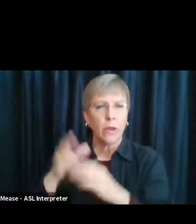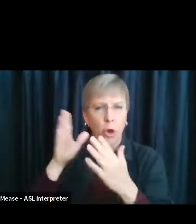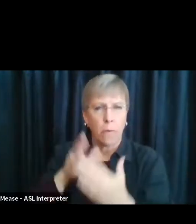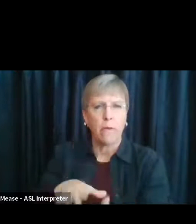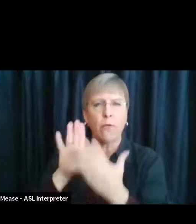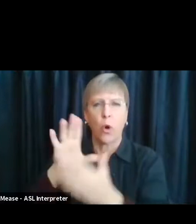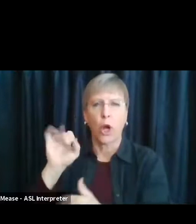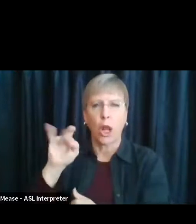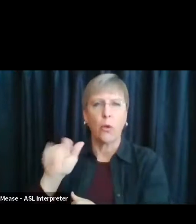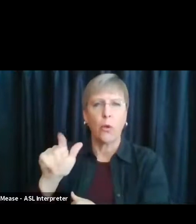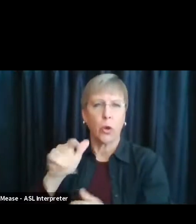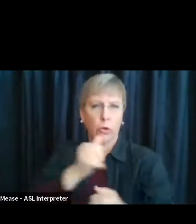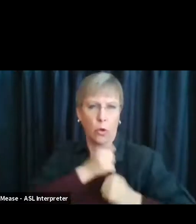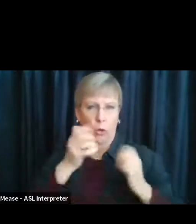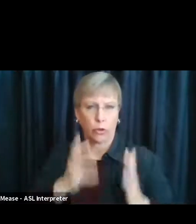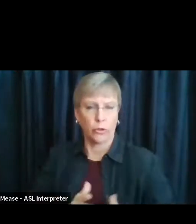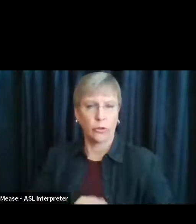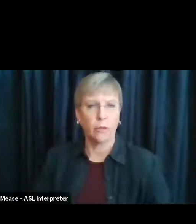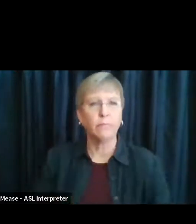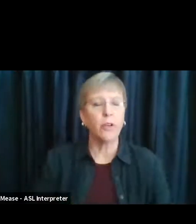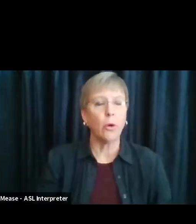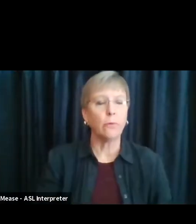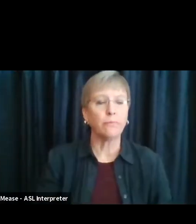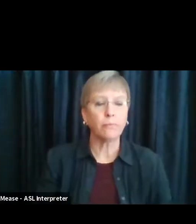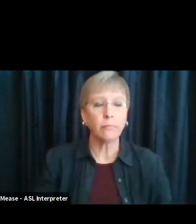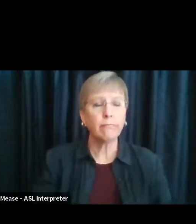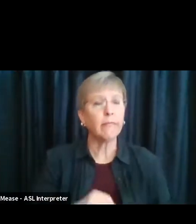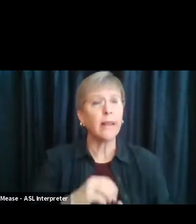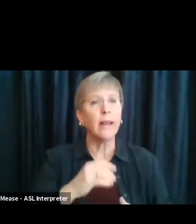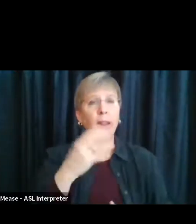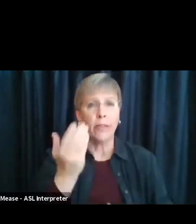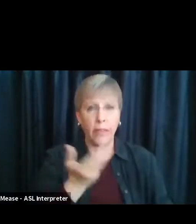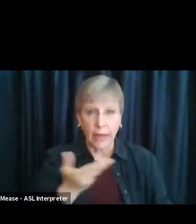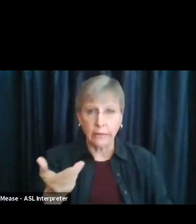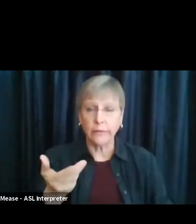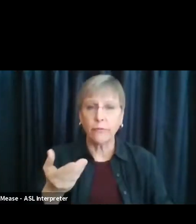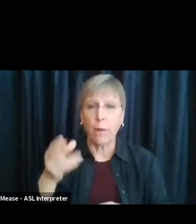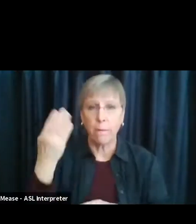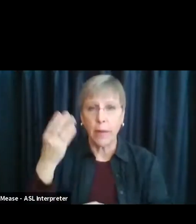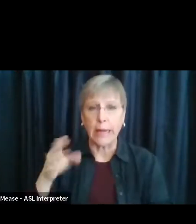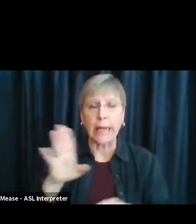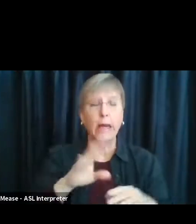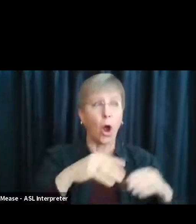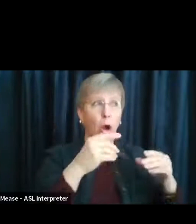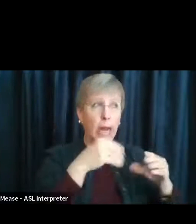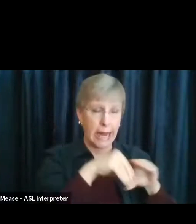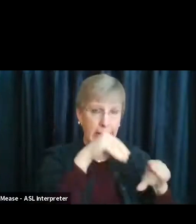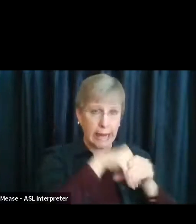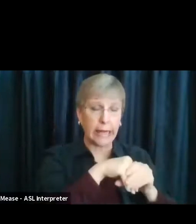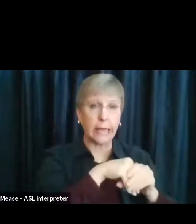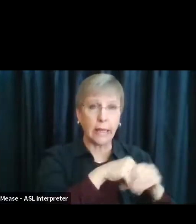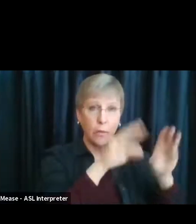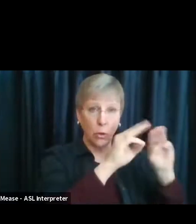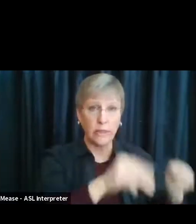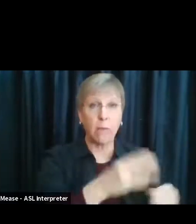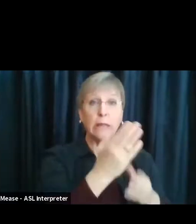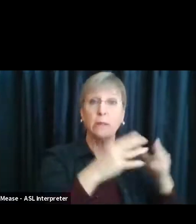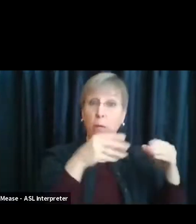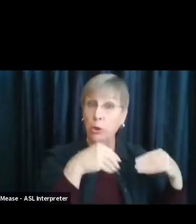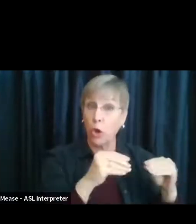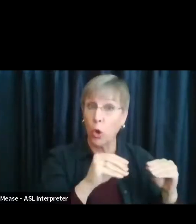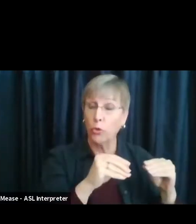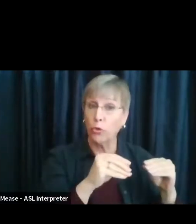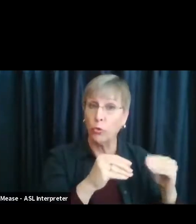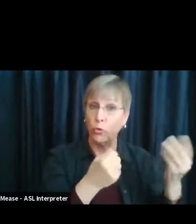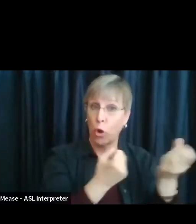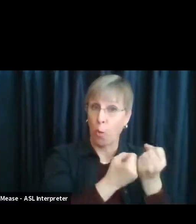troops. So parts of the objects are in the museum, and some objects are sold to finance the